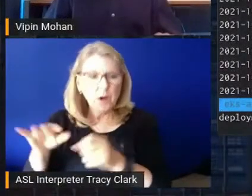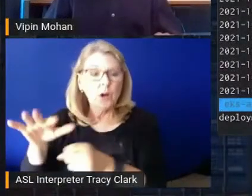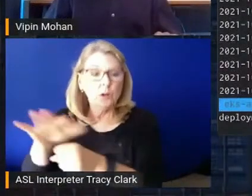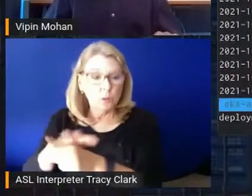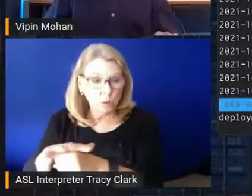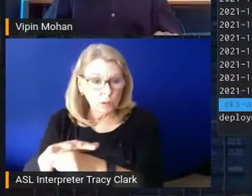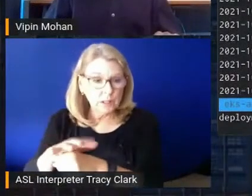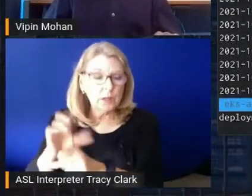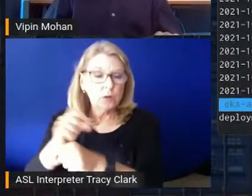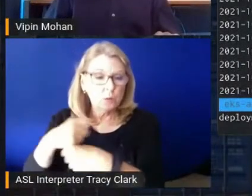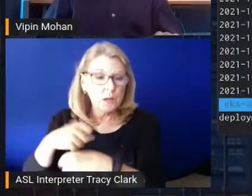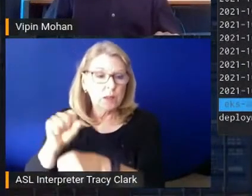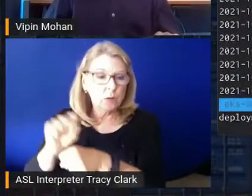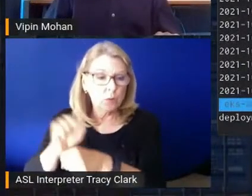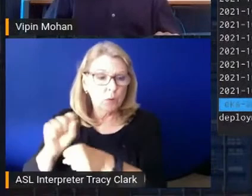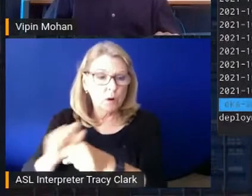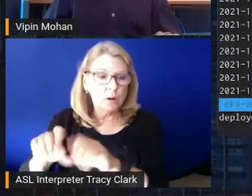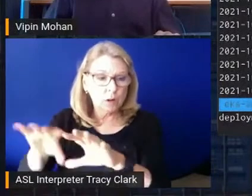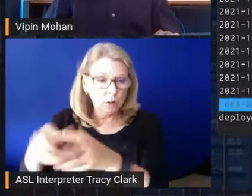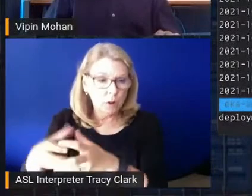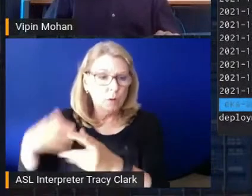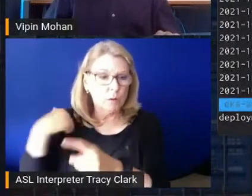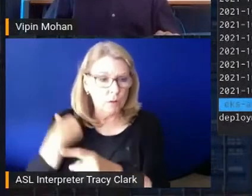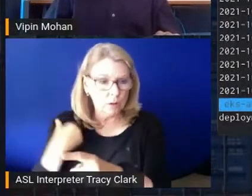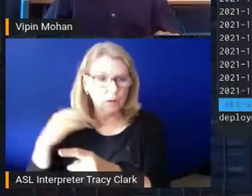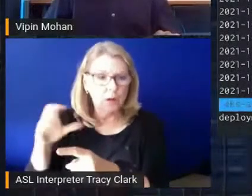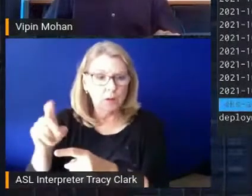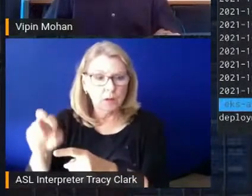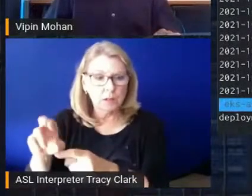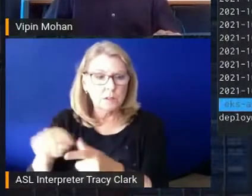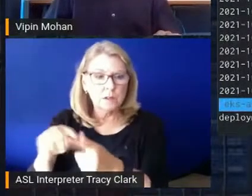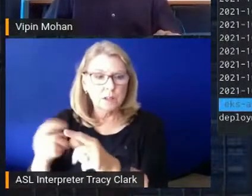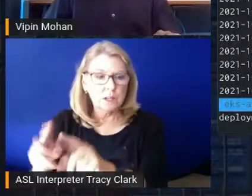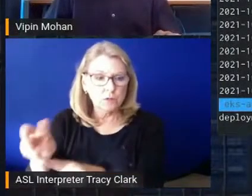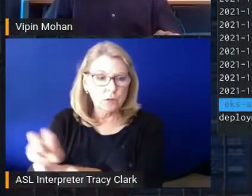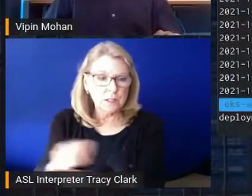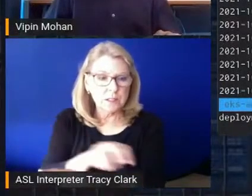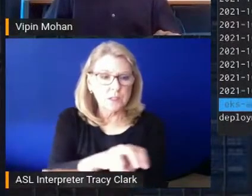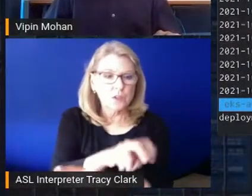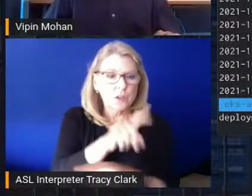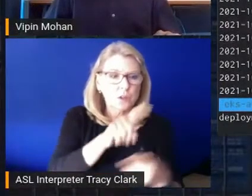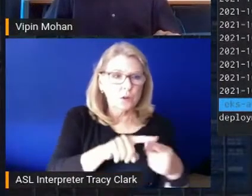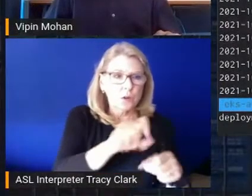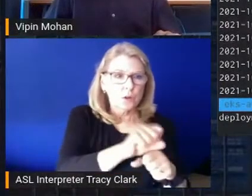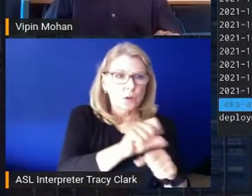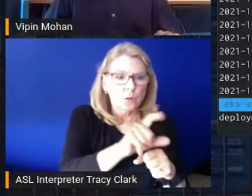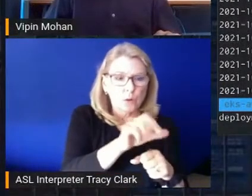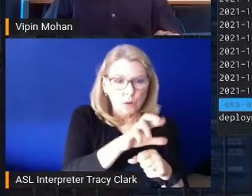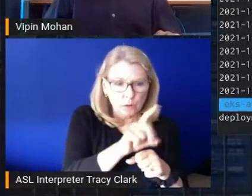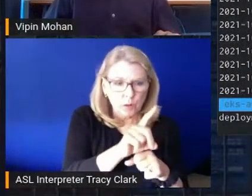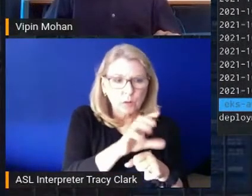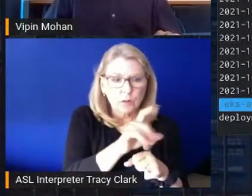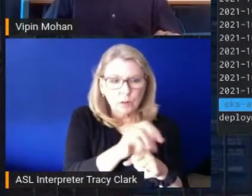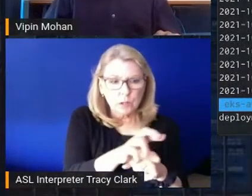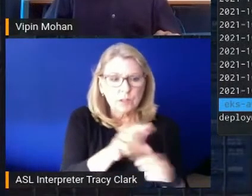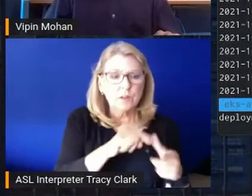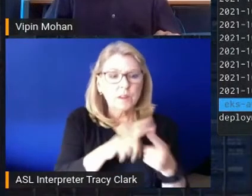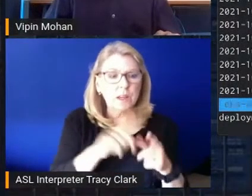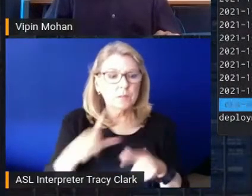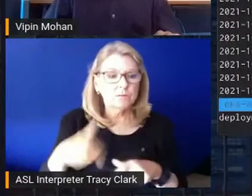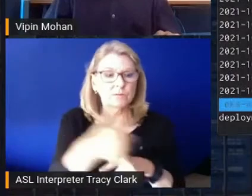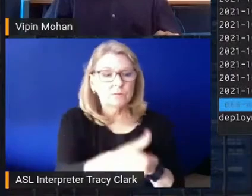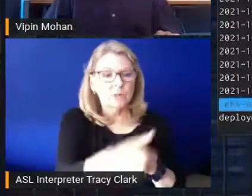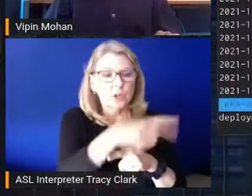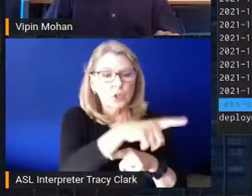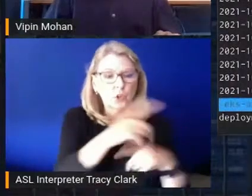then transitions all my controllers over to the workload cluster and says, okay, now you manage this. Here's all my CRDs. Here's all my configuration that I